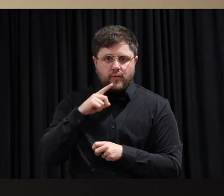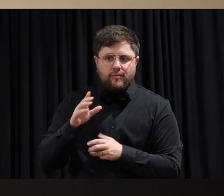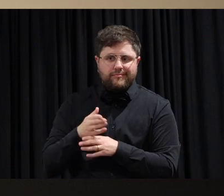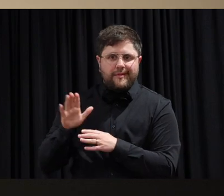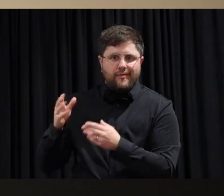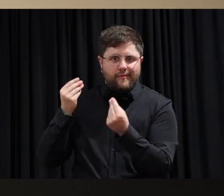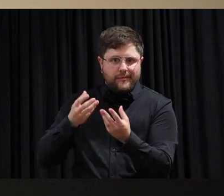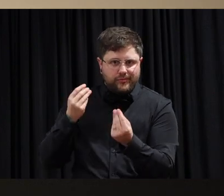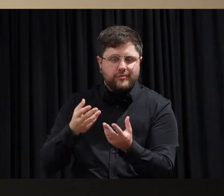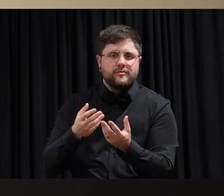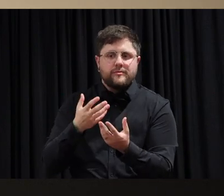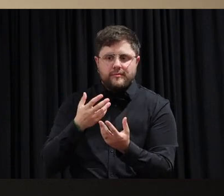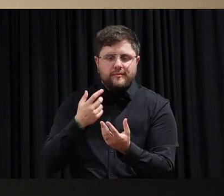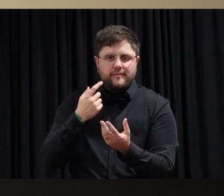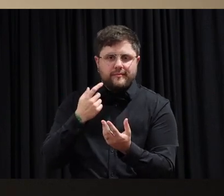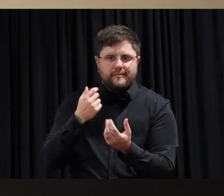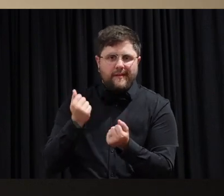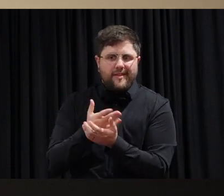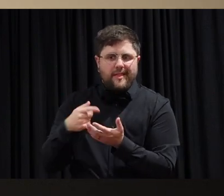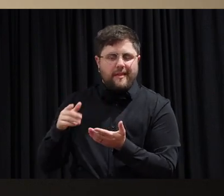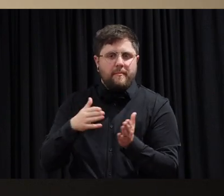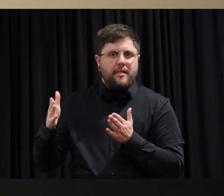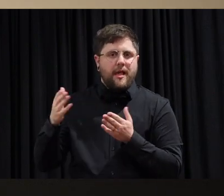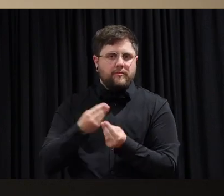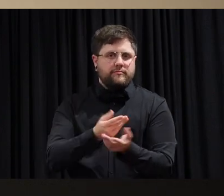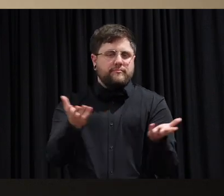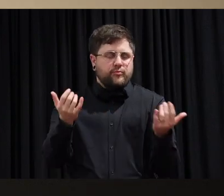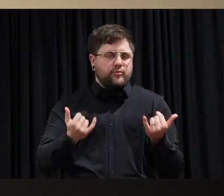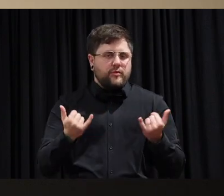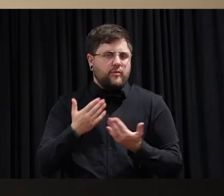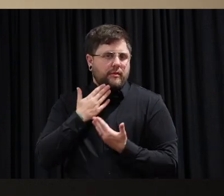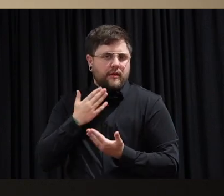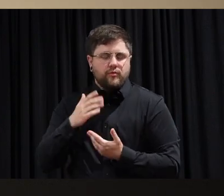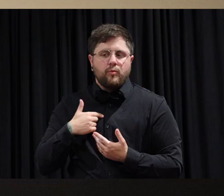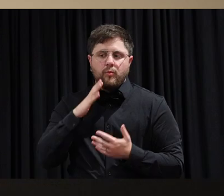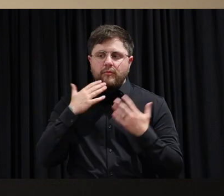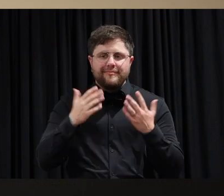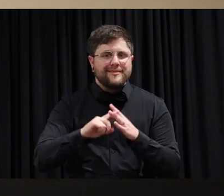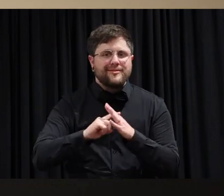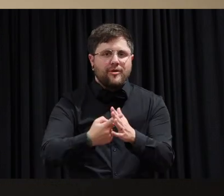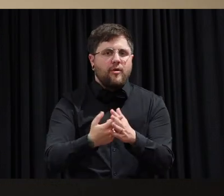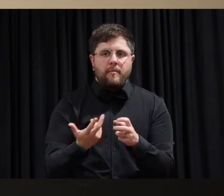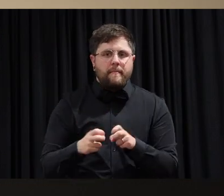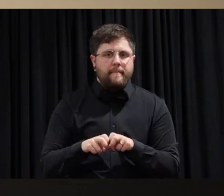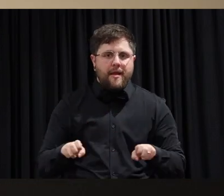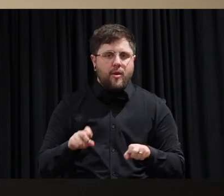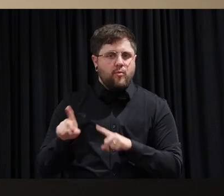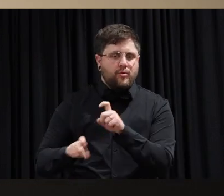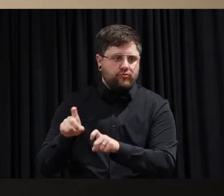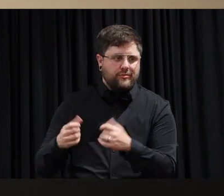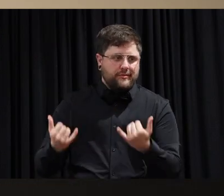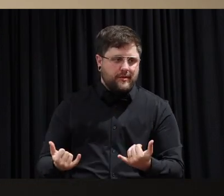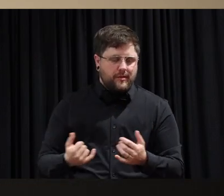and the information that they are planning to give. So we're going to start already with our panel